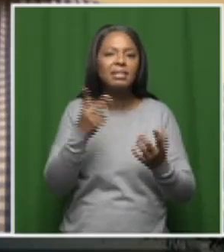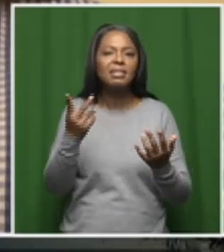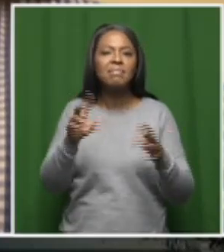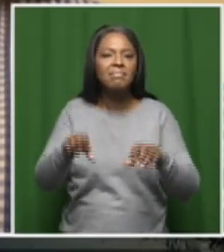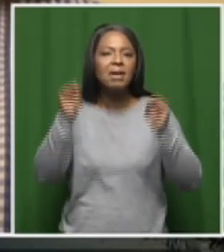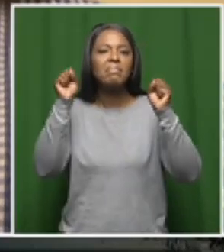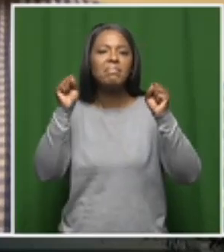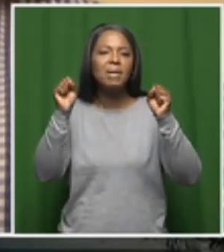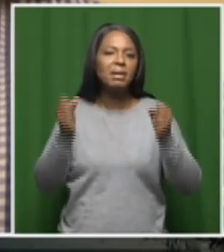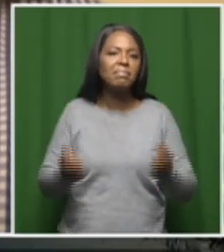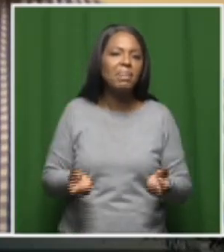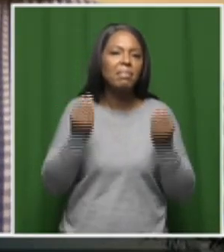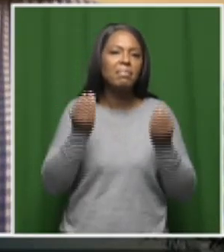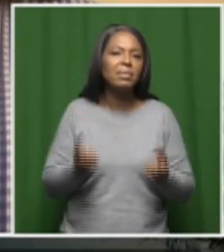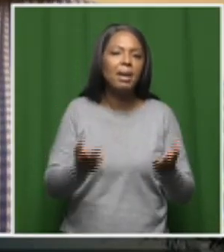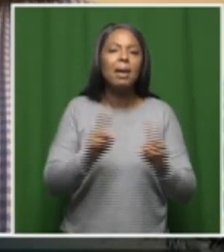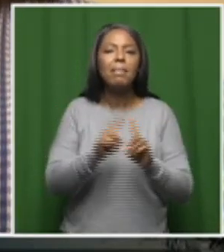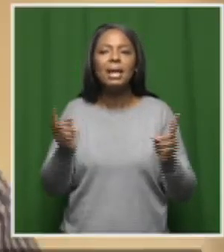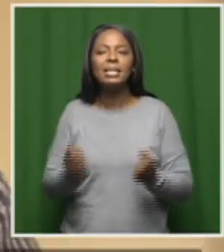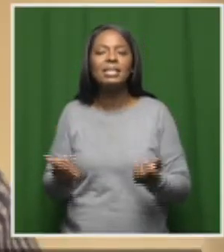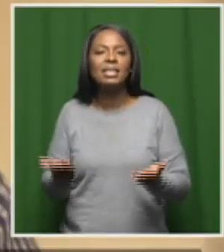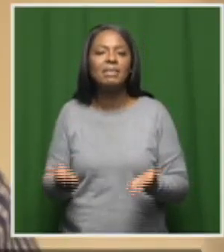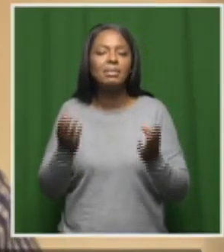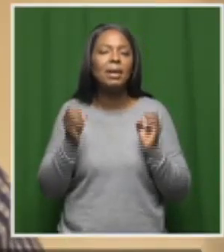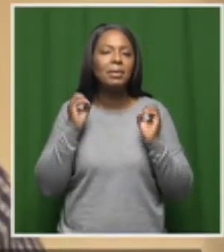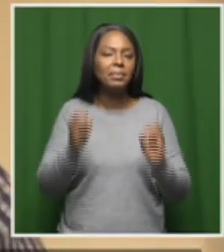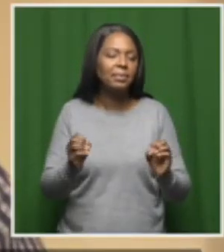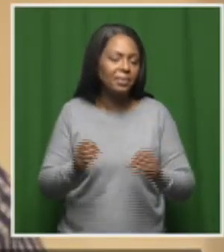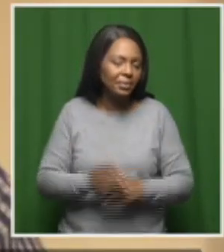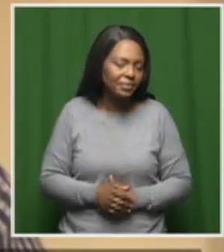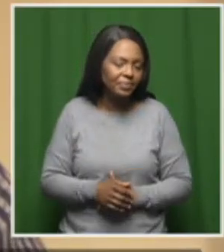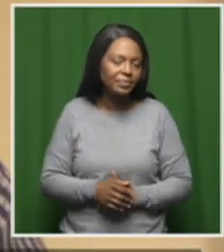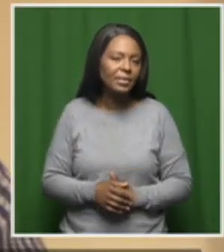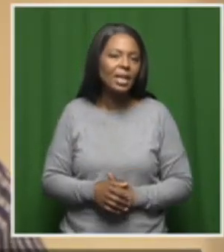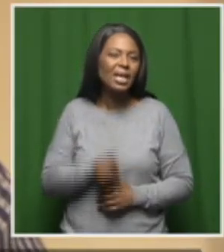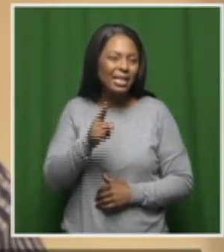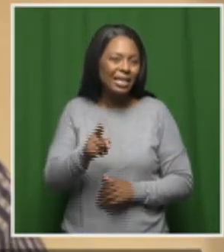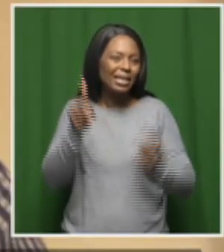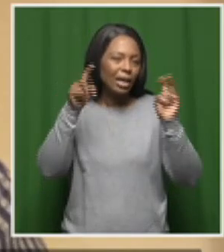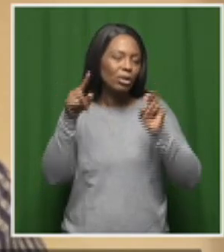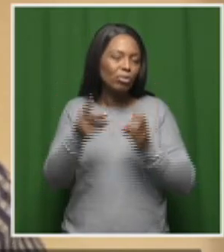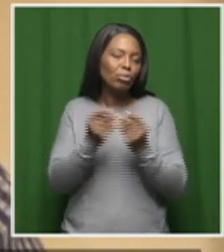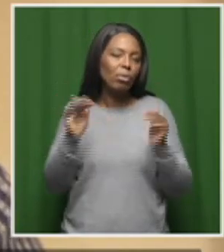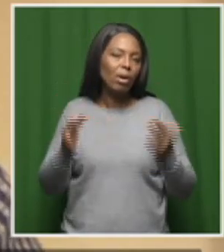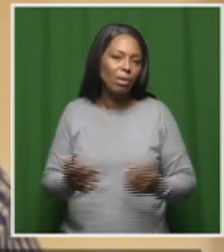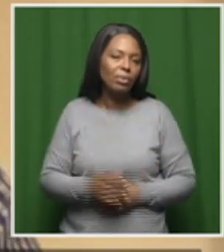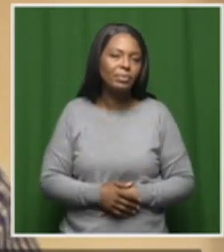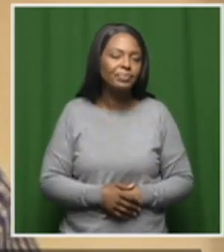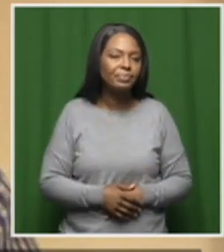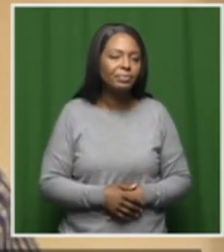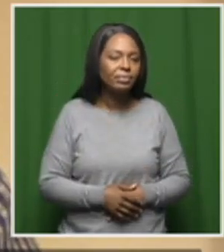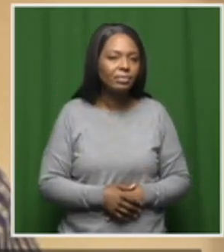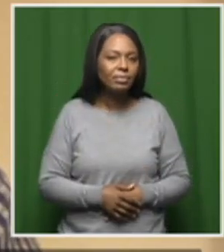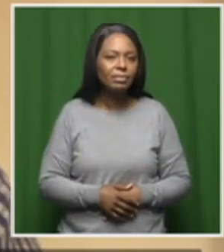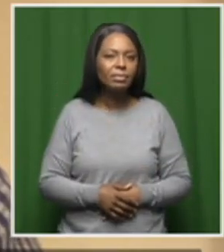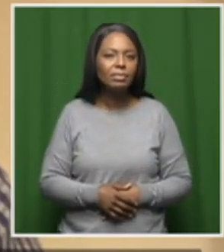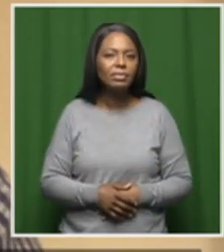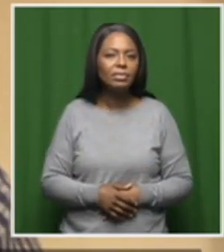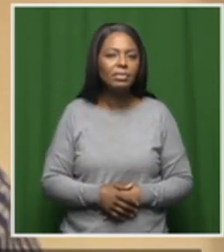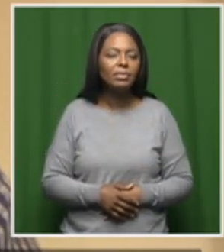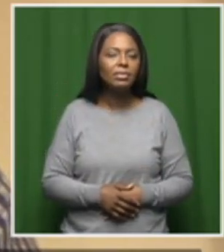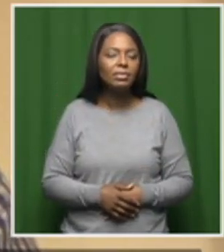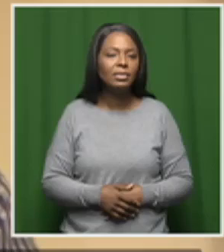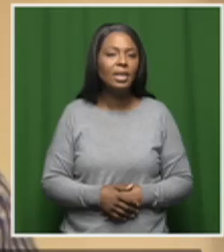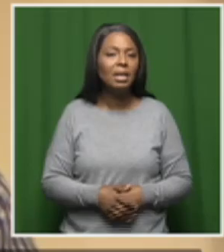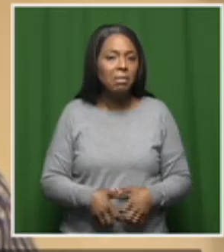delivery. Yeah, Liam, just to answer that within a minute, the aggressiveness that we are doing right now is